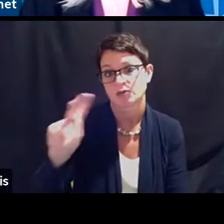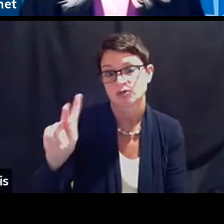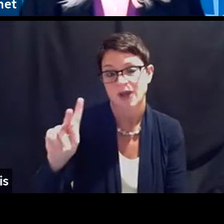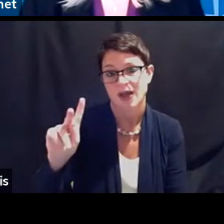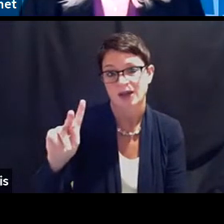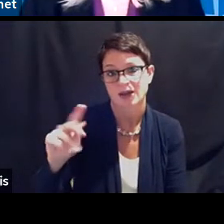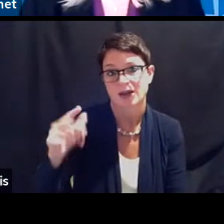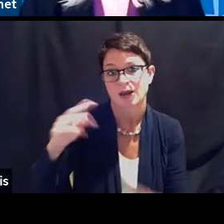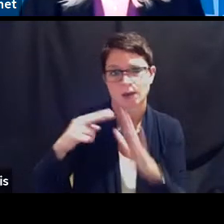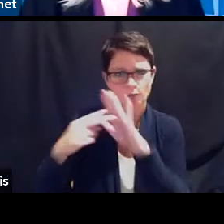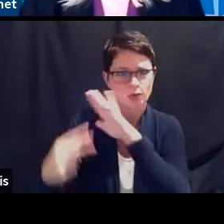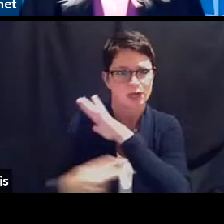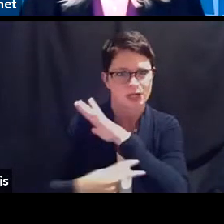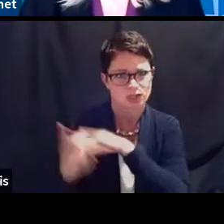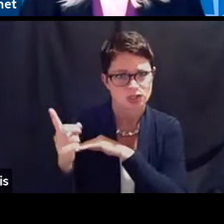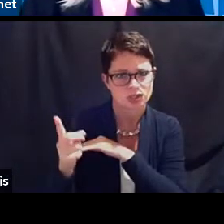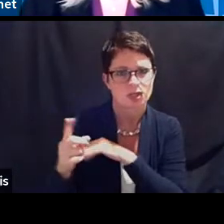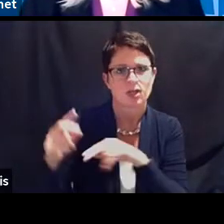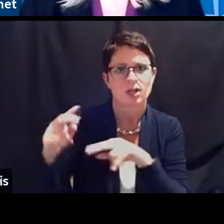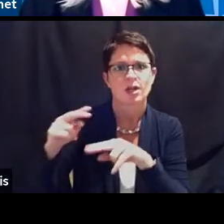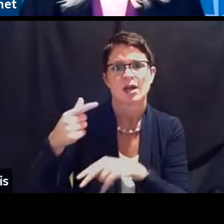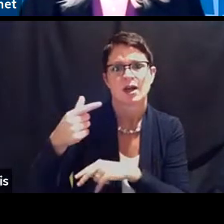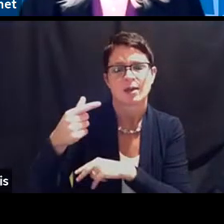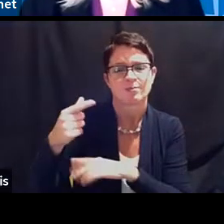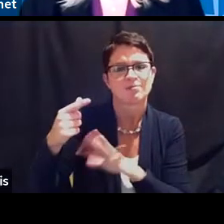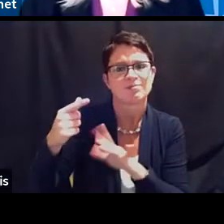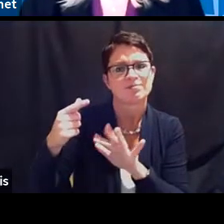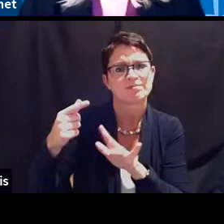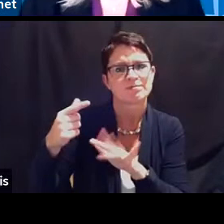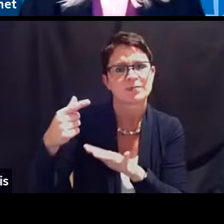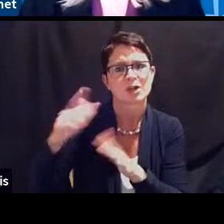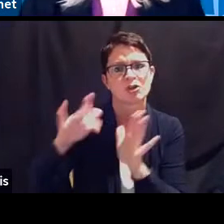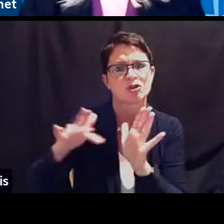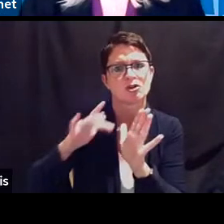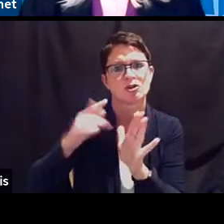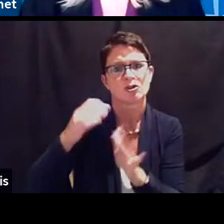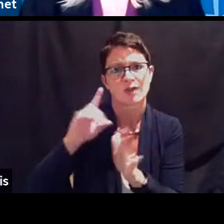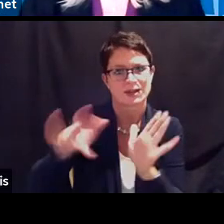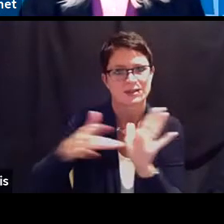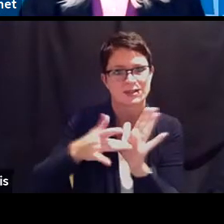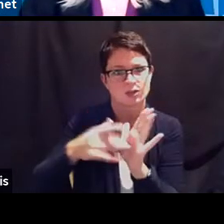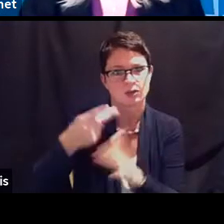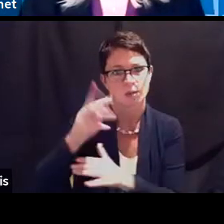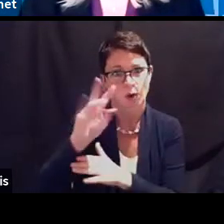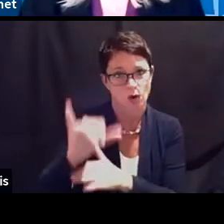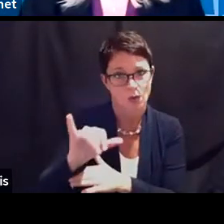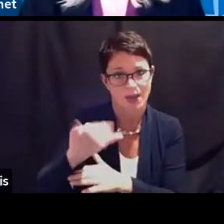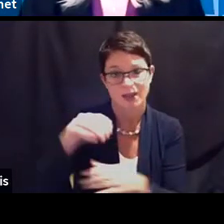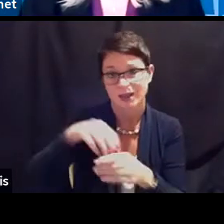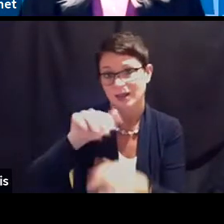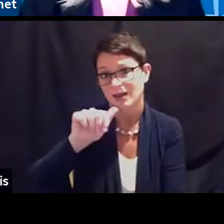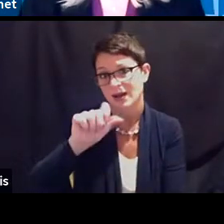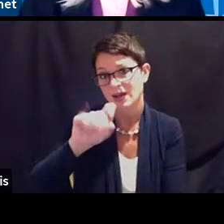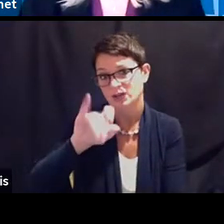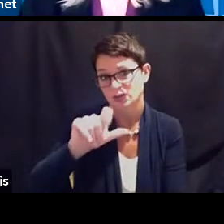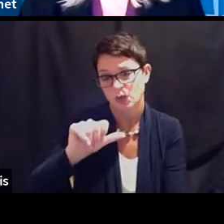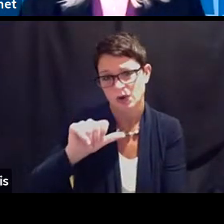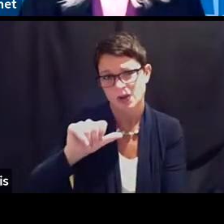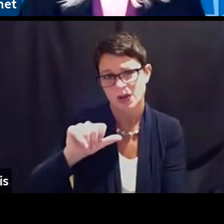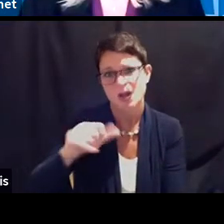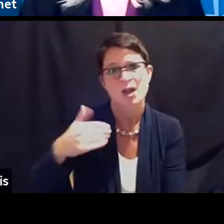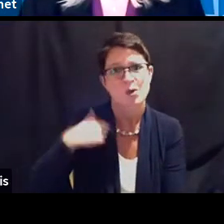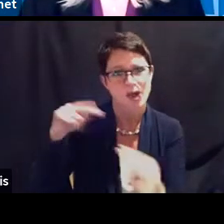Bridge, where the tracks go over the Grand Central Parkway in Astoria. Why not